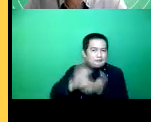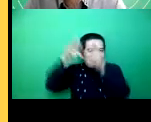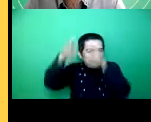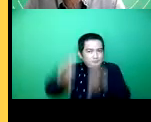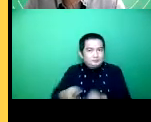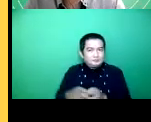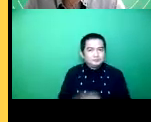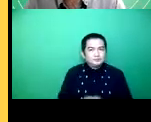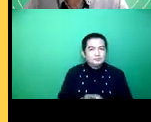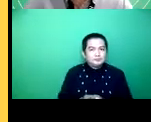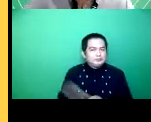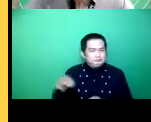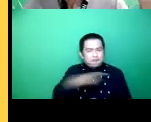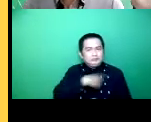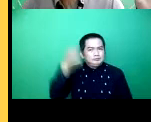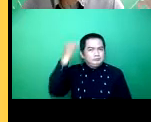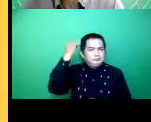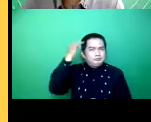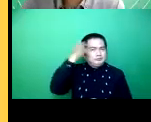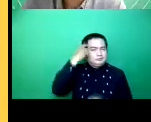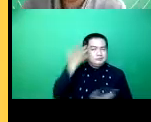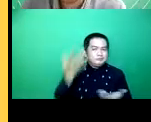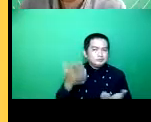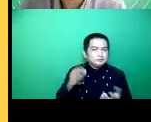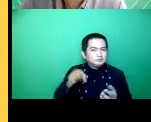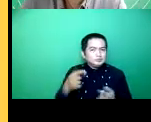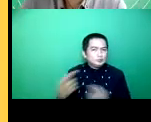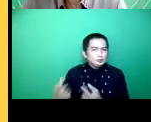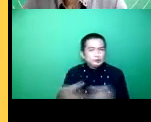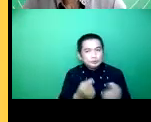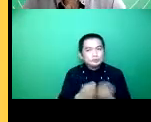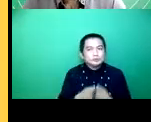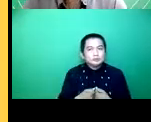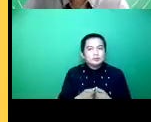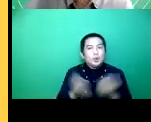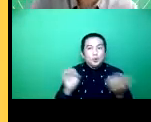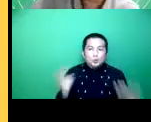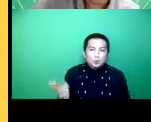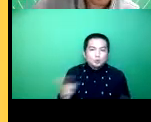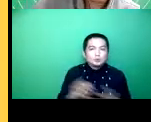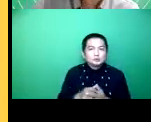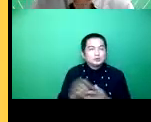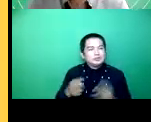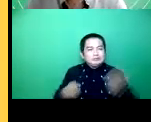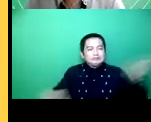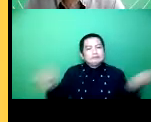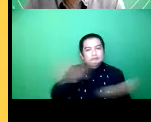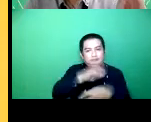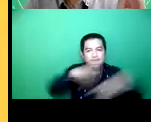I don't want us to think like, wow, with all this new technology, we don't need to do anything as human beings, or that we're being replaced.